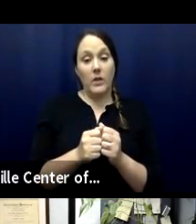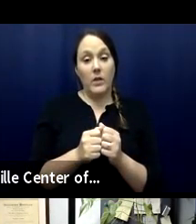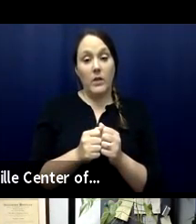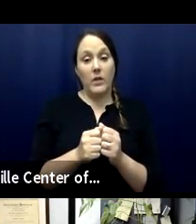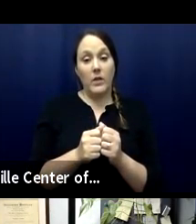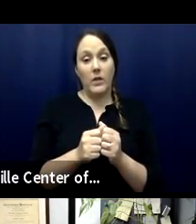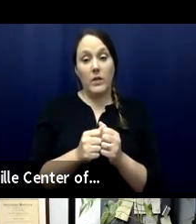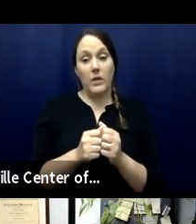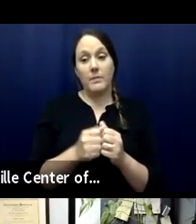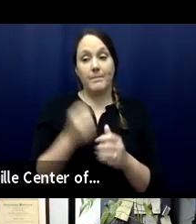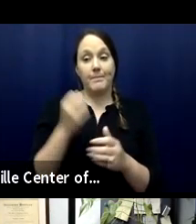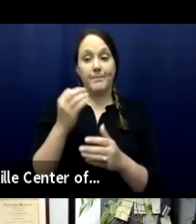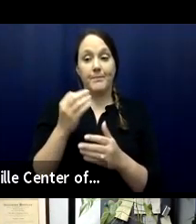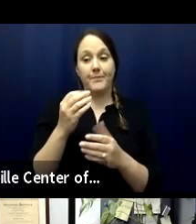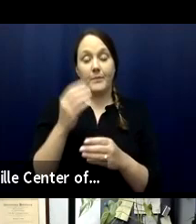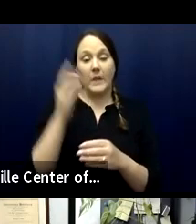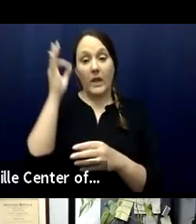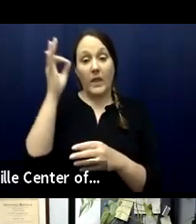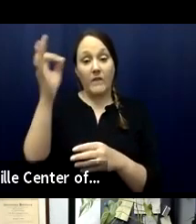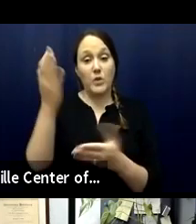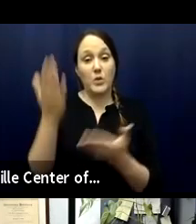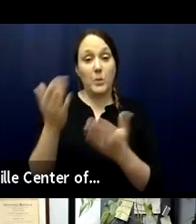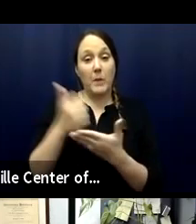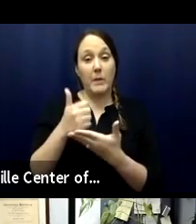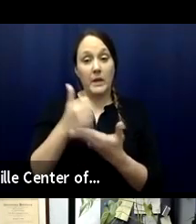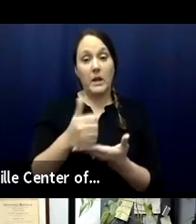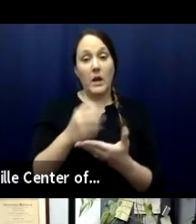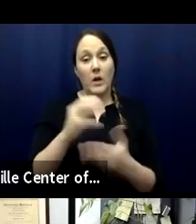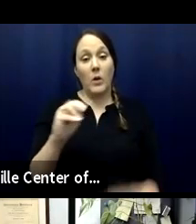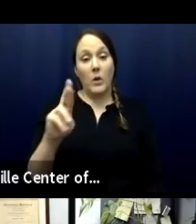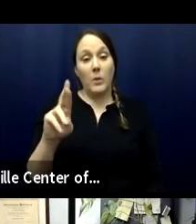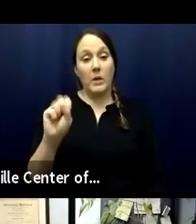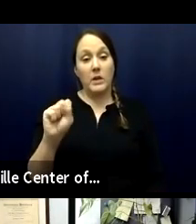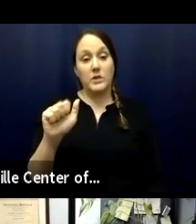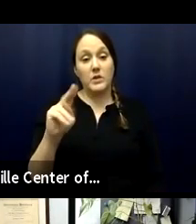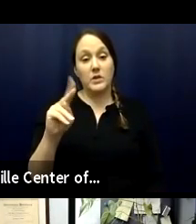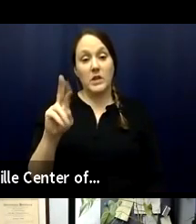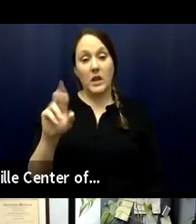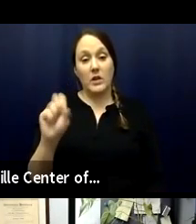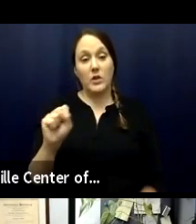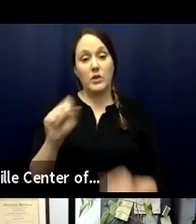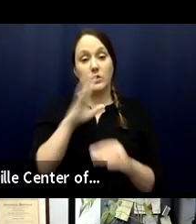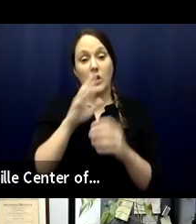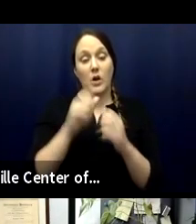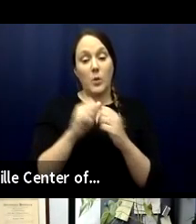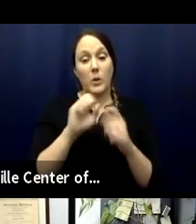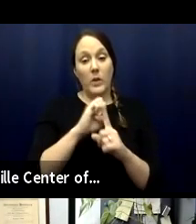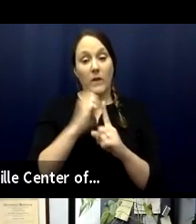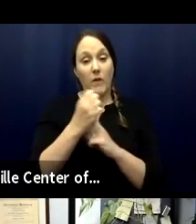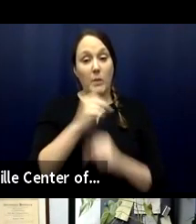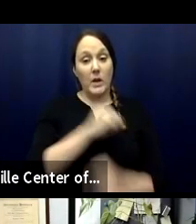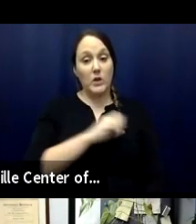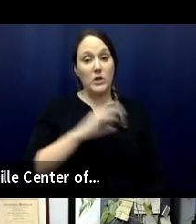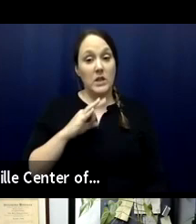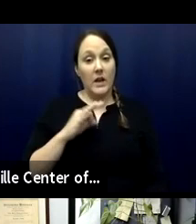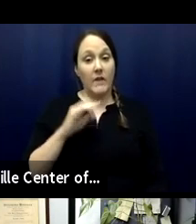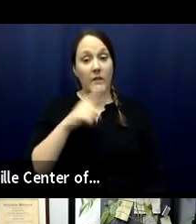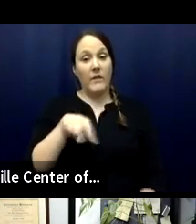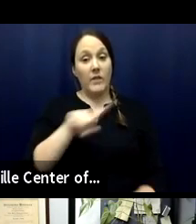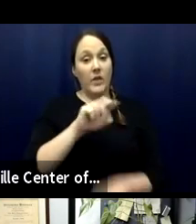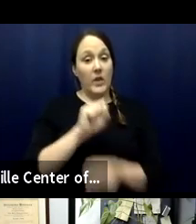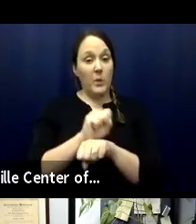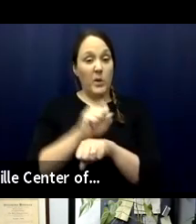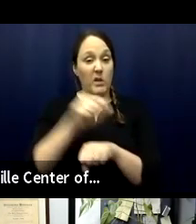or in the future, it might be helpful, Mr. Sanders, to talk with our environmental staff as they work in this world all the